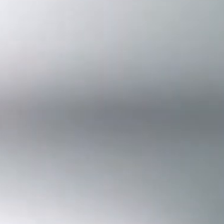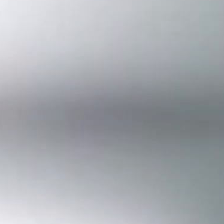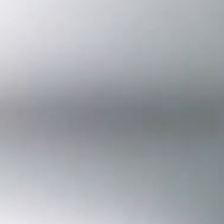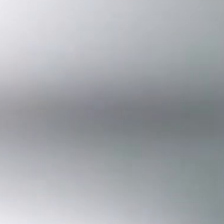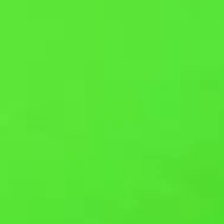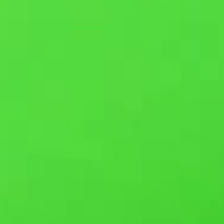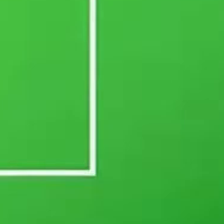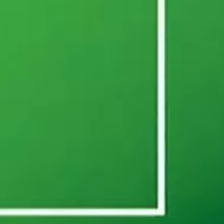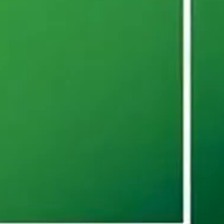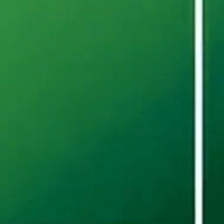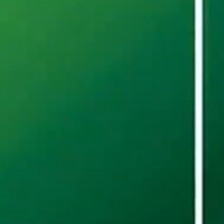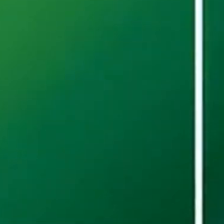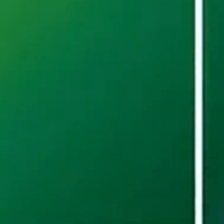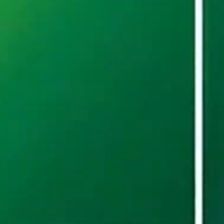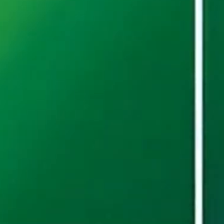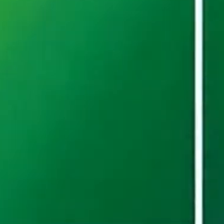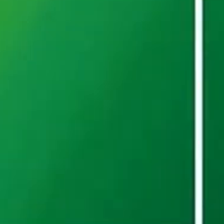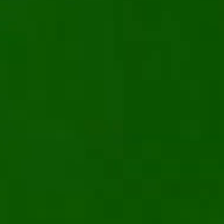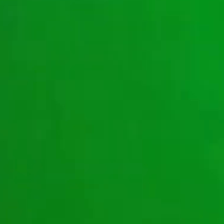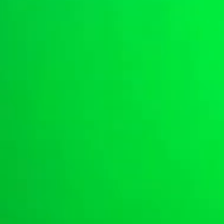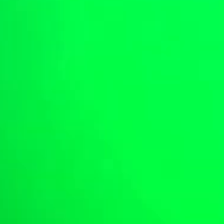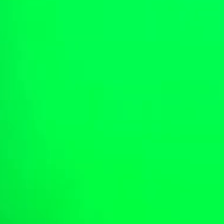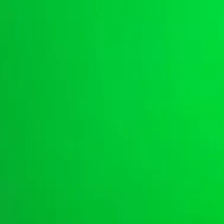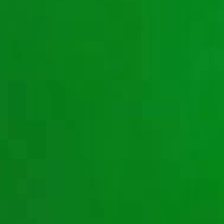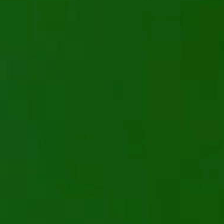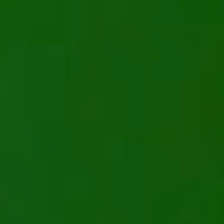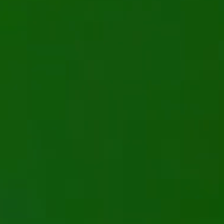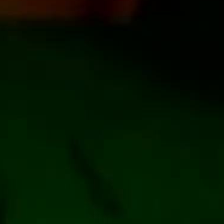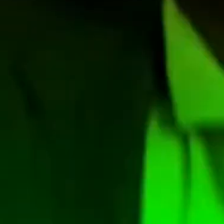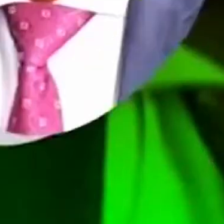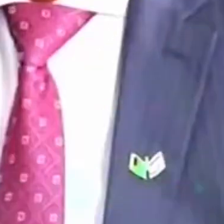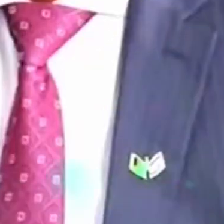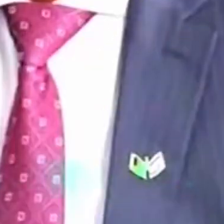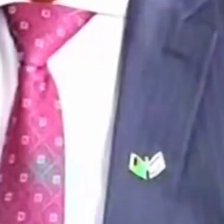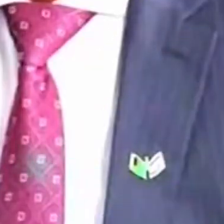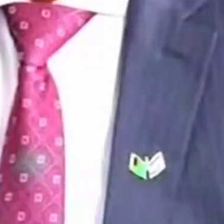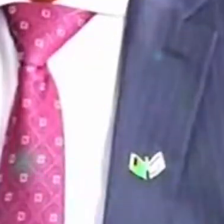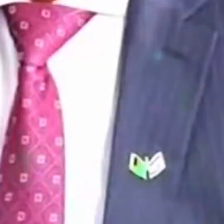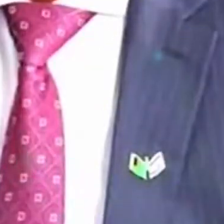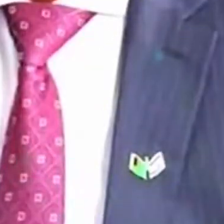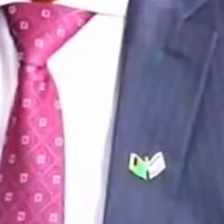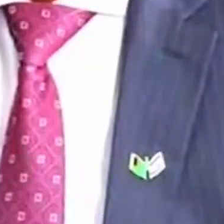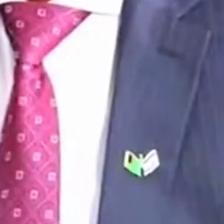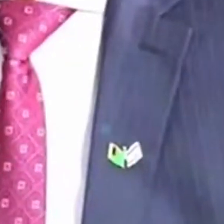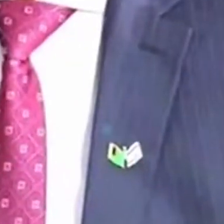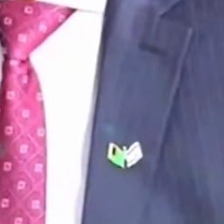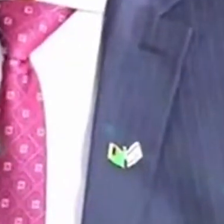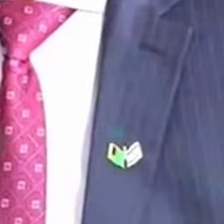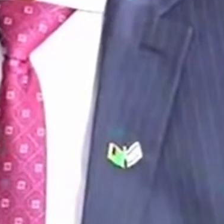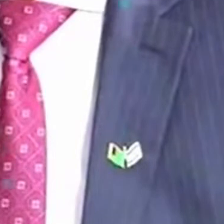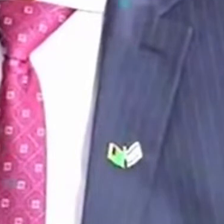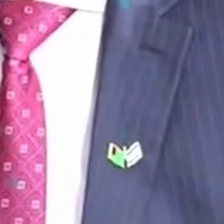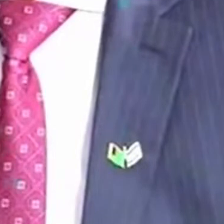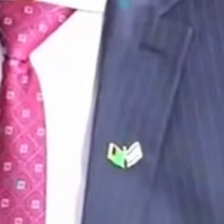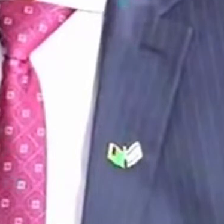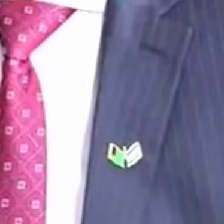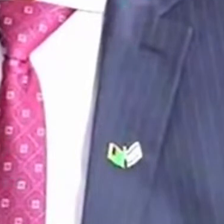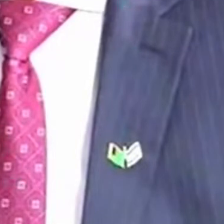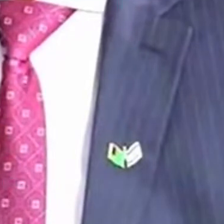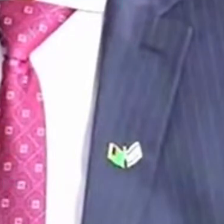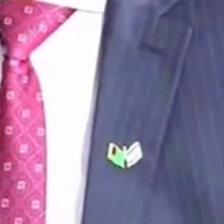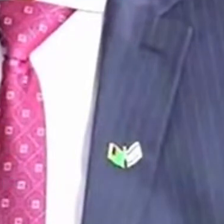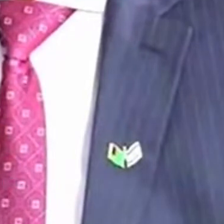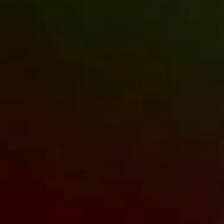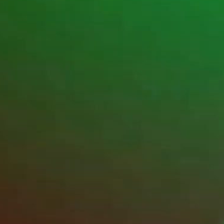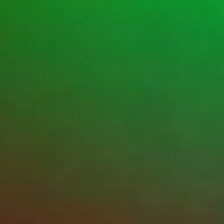MP's Diary, this Thursday at 08:35 hours, features Munali MP, Honorable Mike